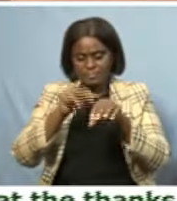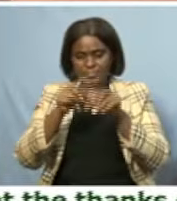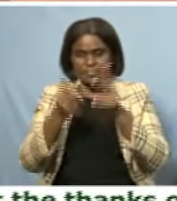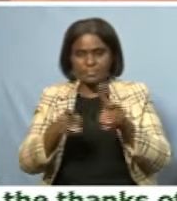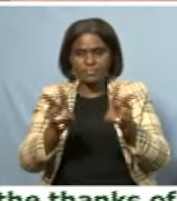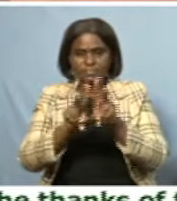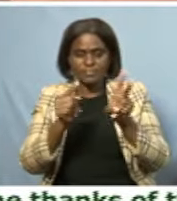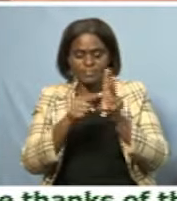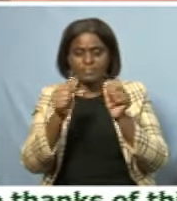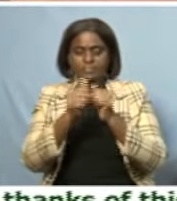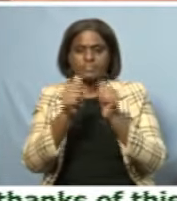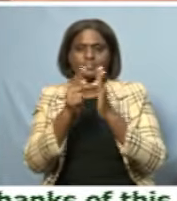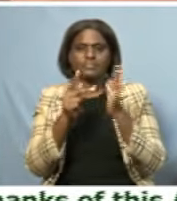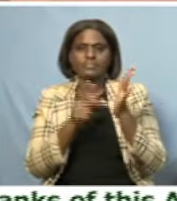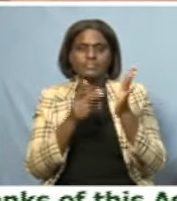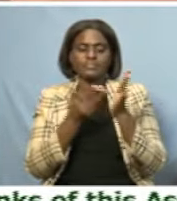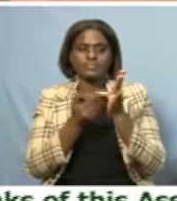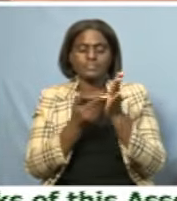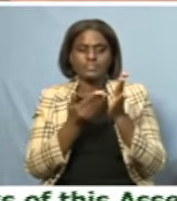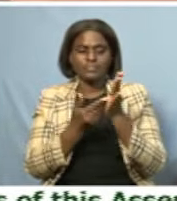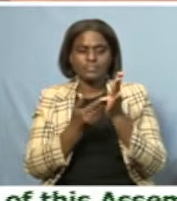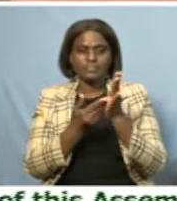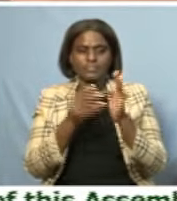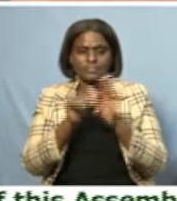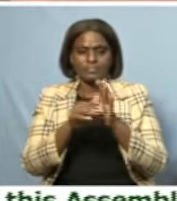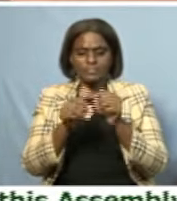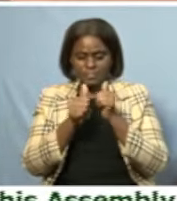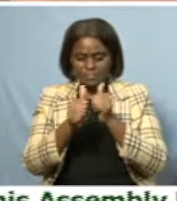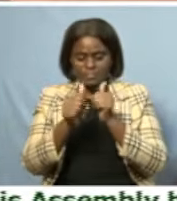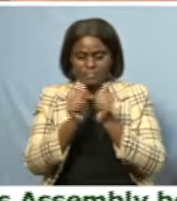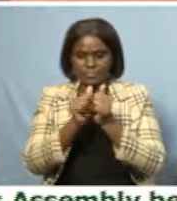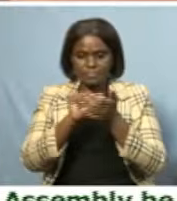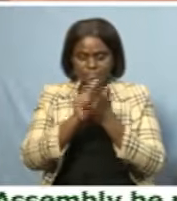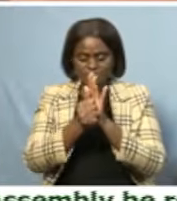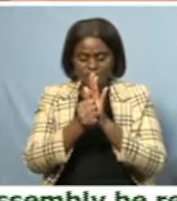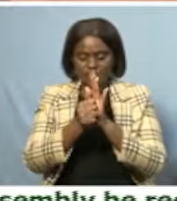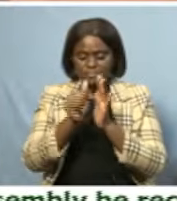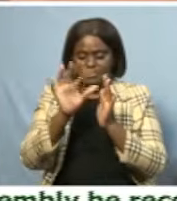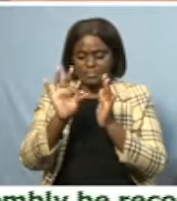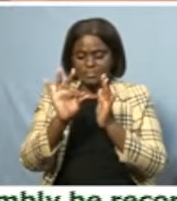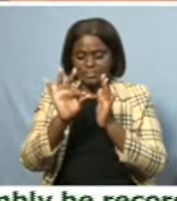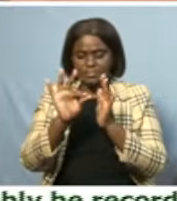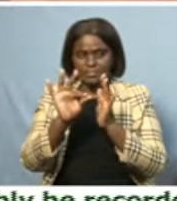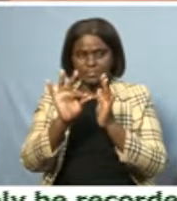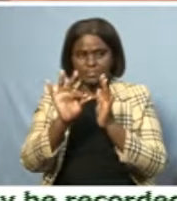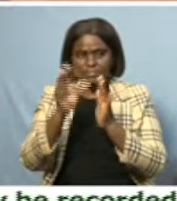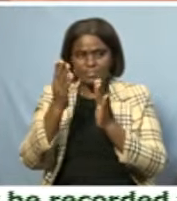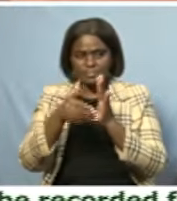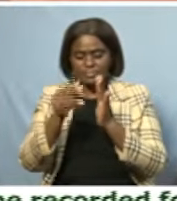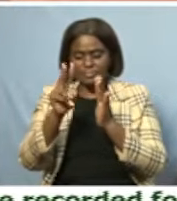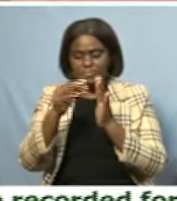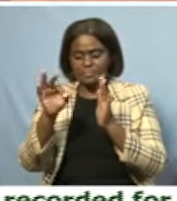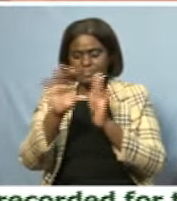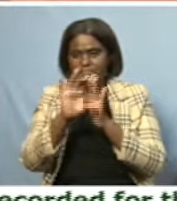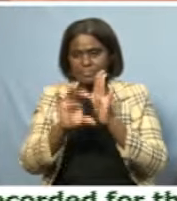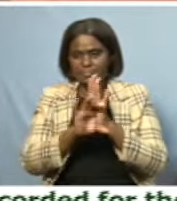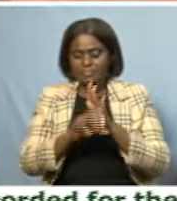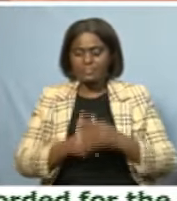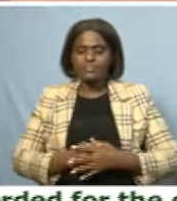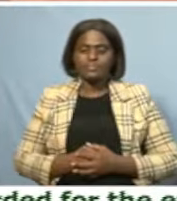our national values and principles in accordance with Article 9, Clause 2 of the